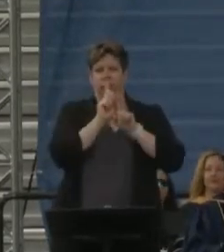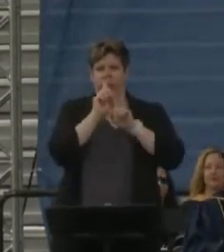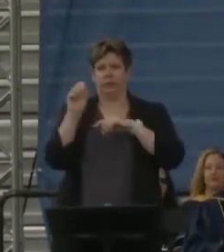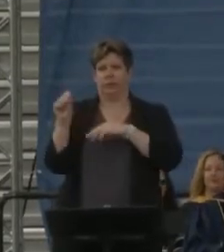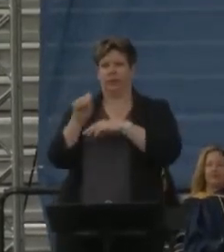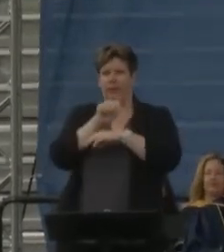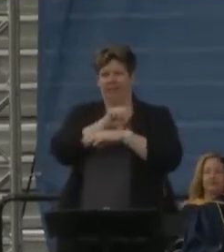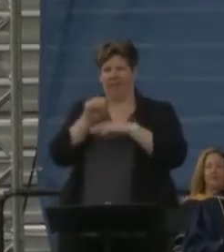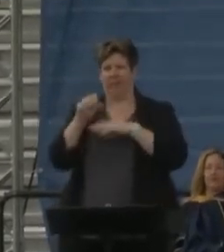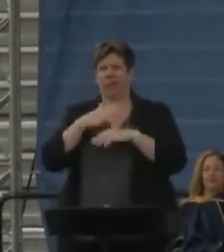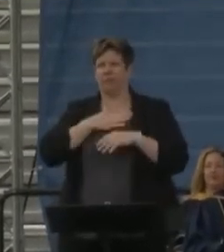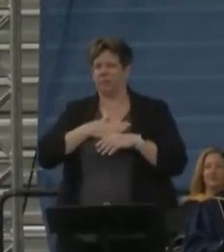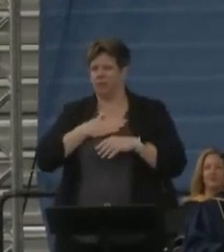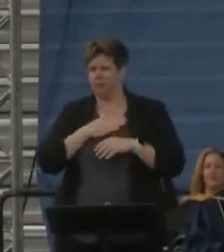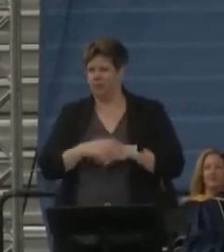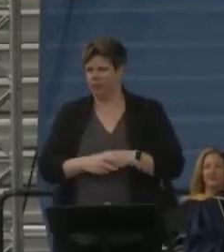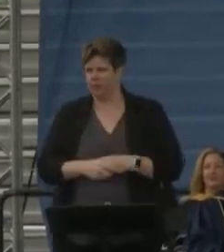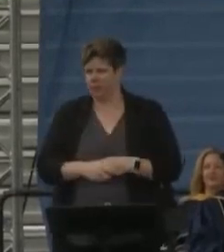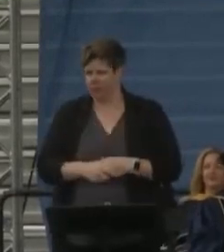forward?